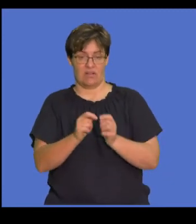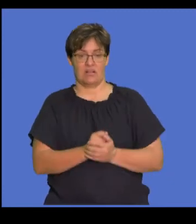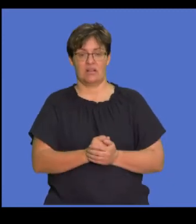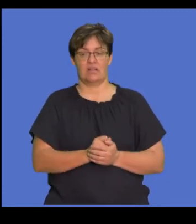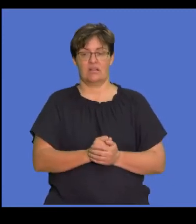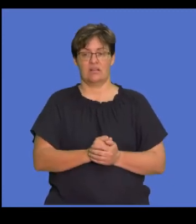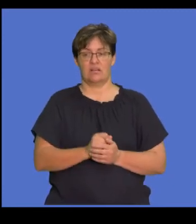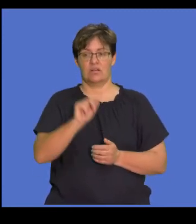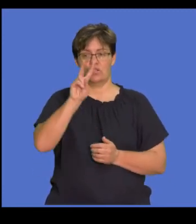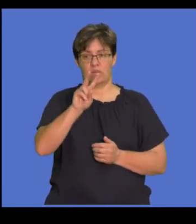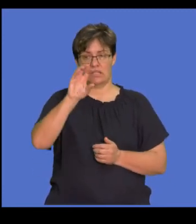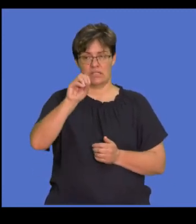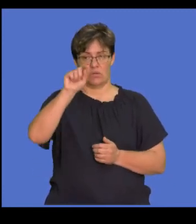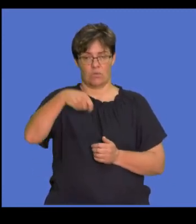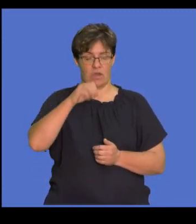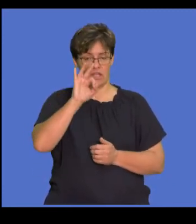to